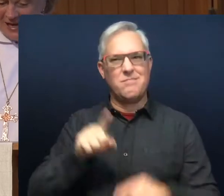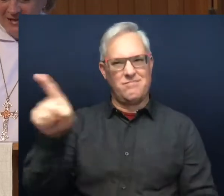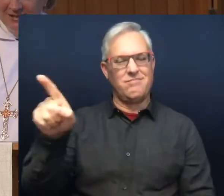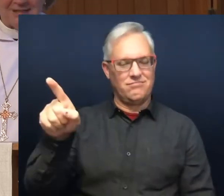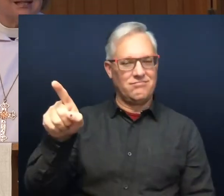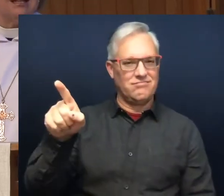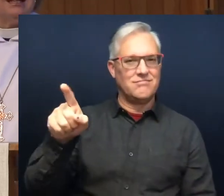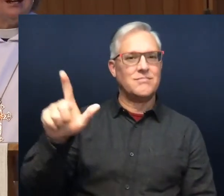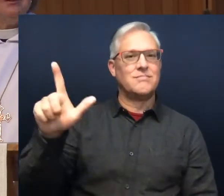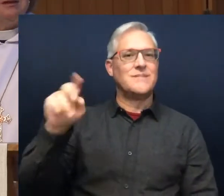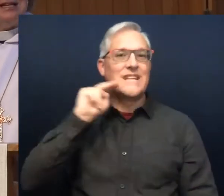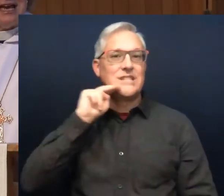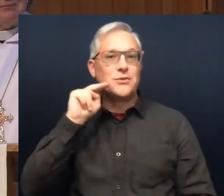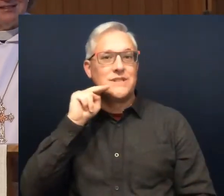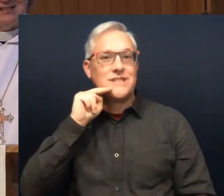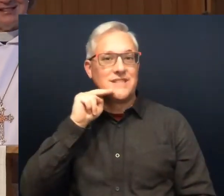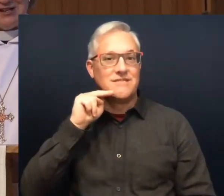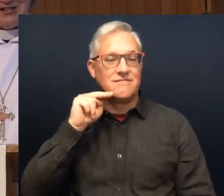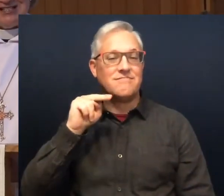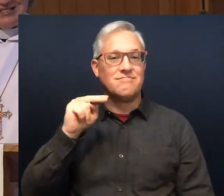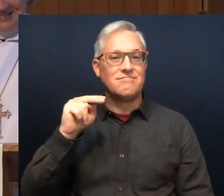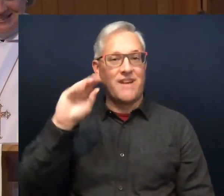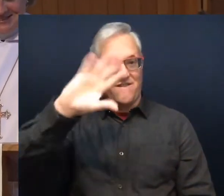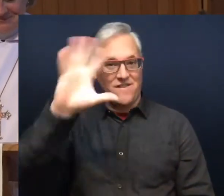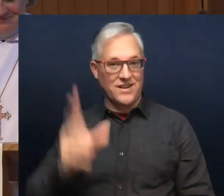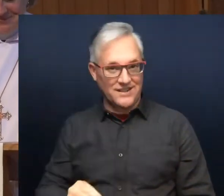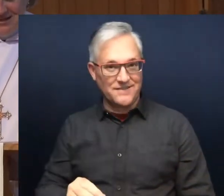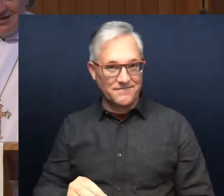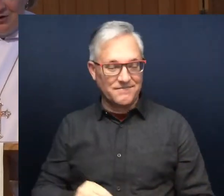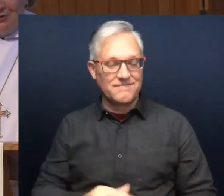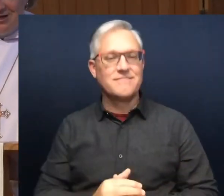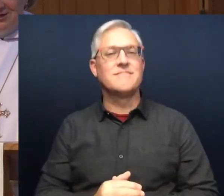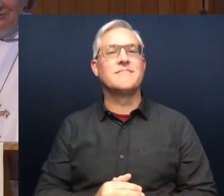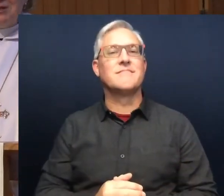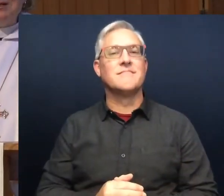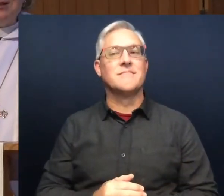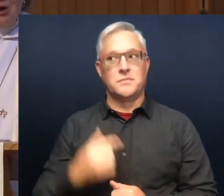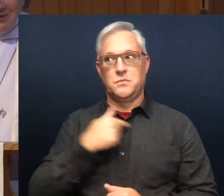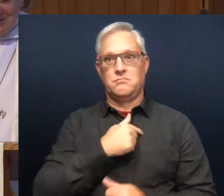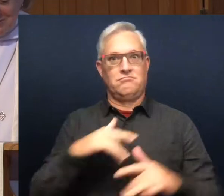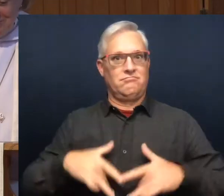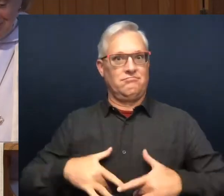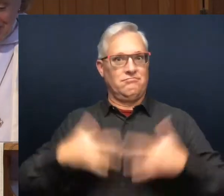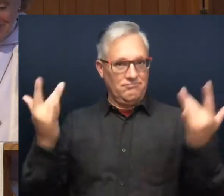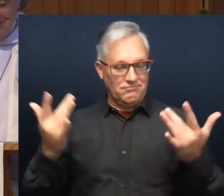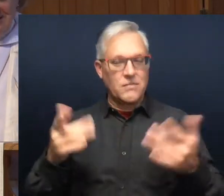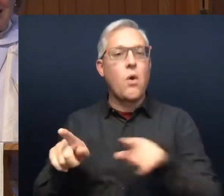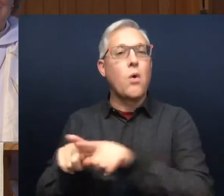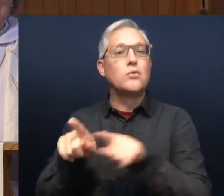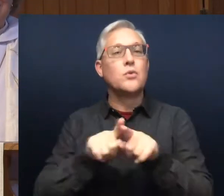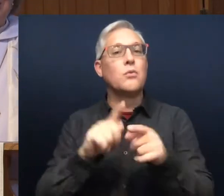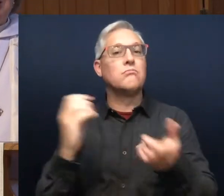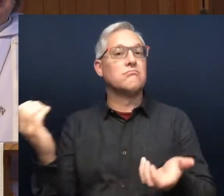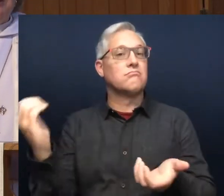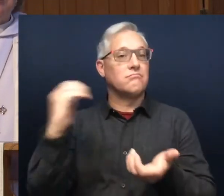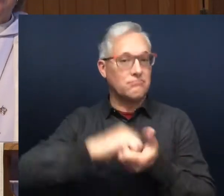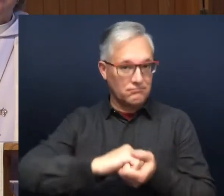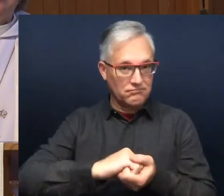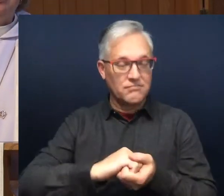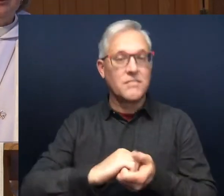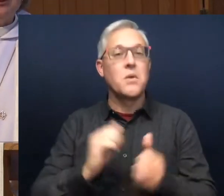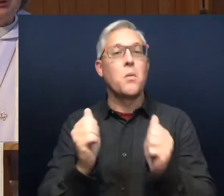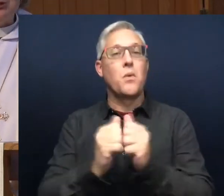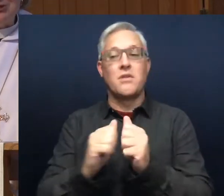wonderful companion synod of the Minneapolis Area Synod. We are thrilled also to partner together